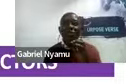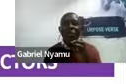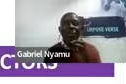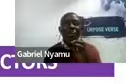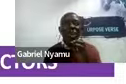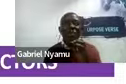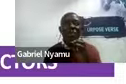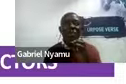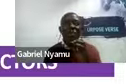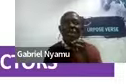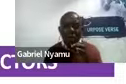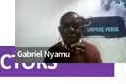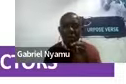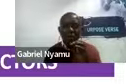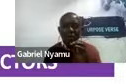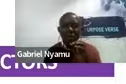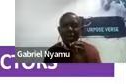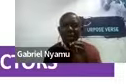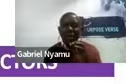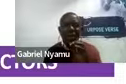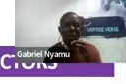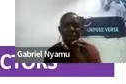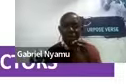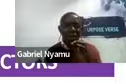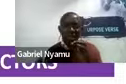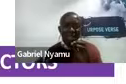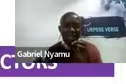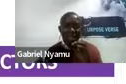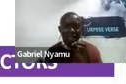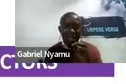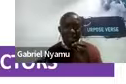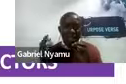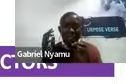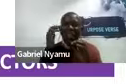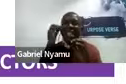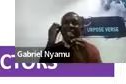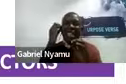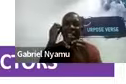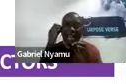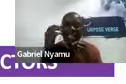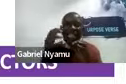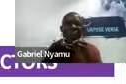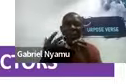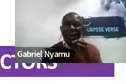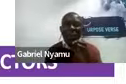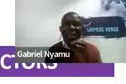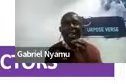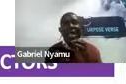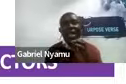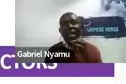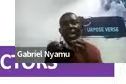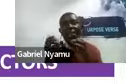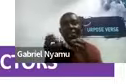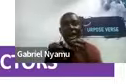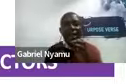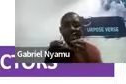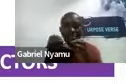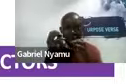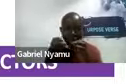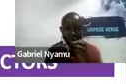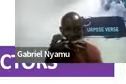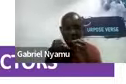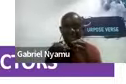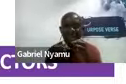is to listen to people. Everybody should listen, actually. So they are very generalized purpose, which then, if you lack